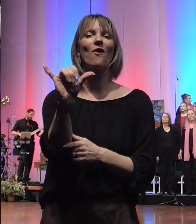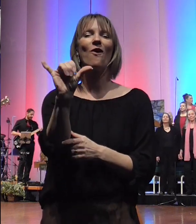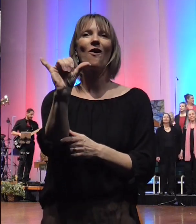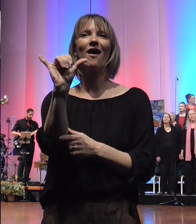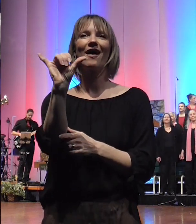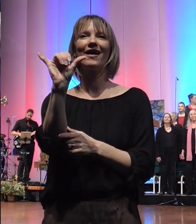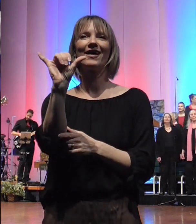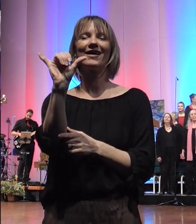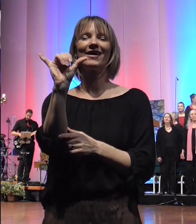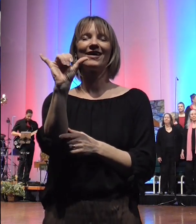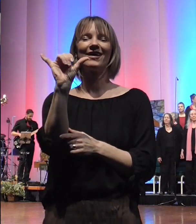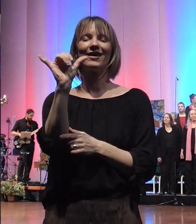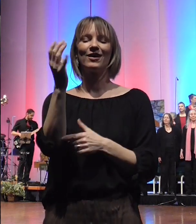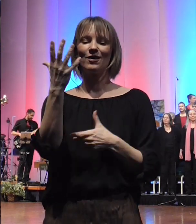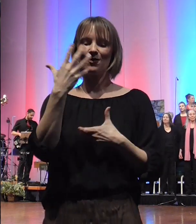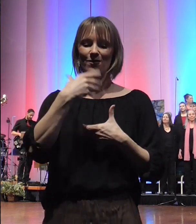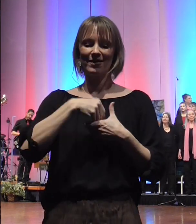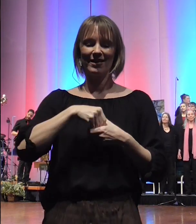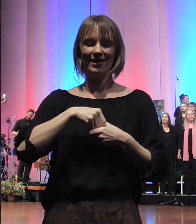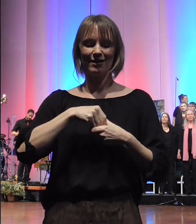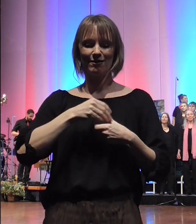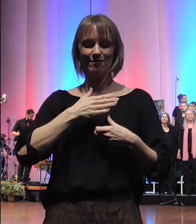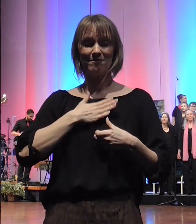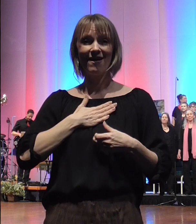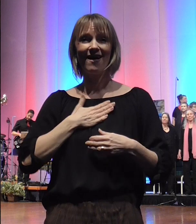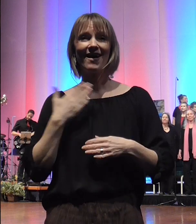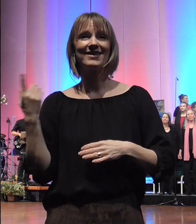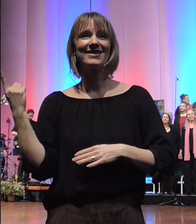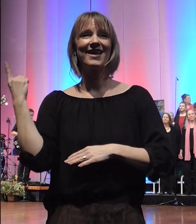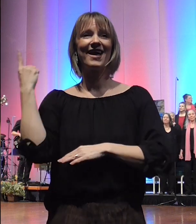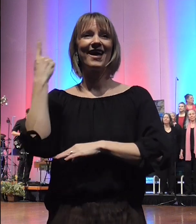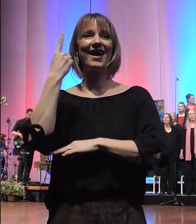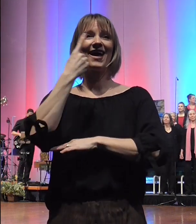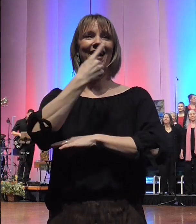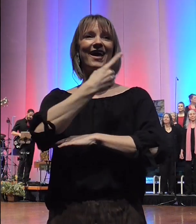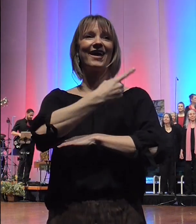joy in my day,